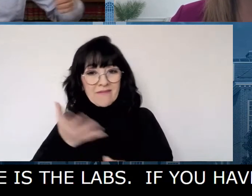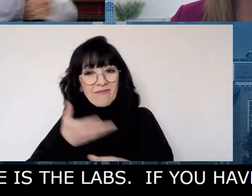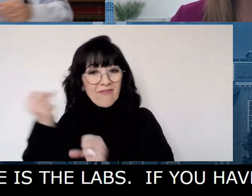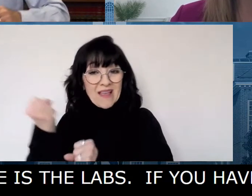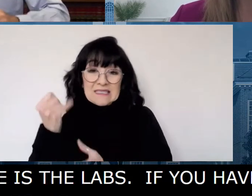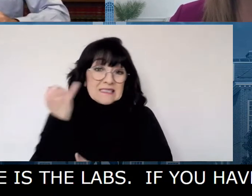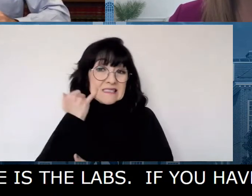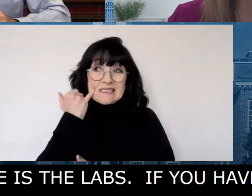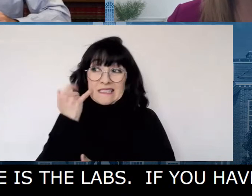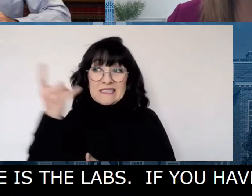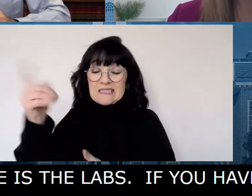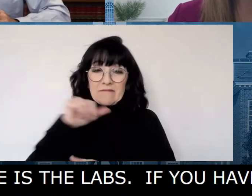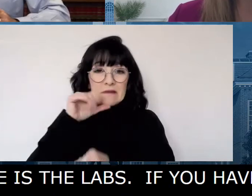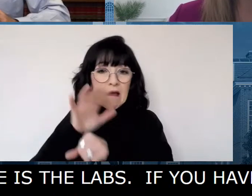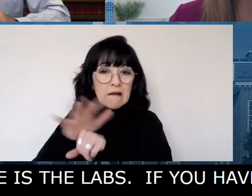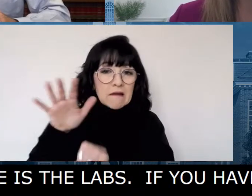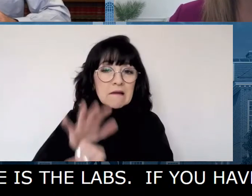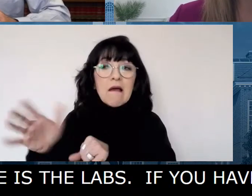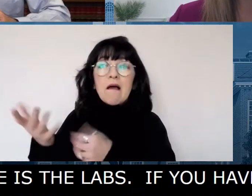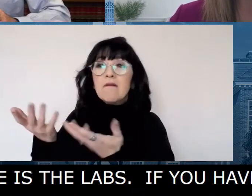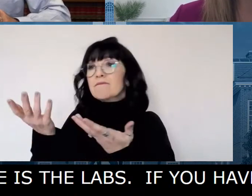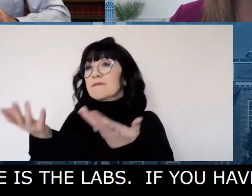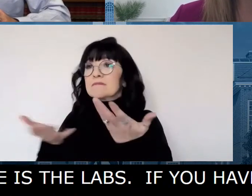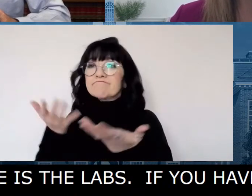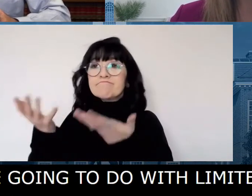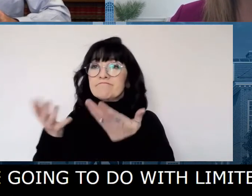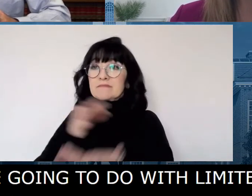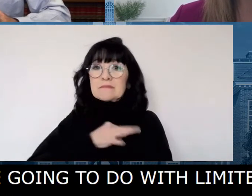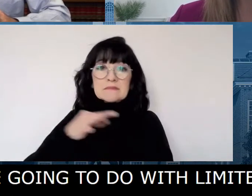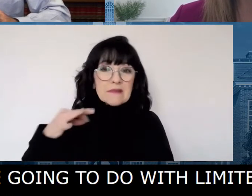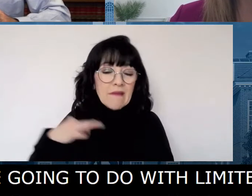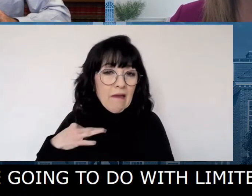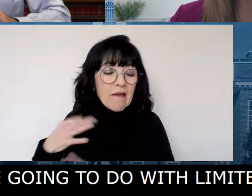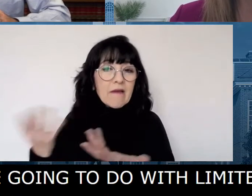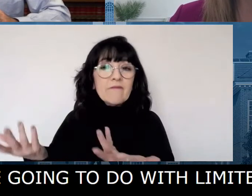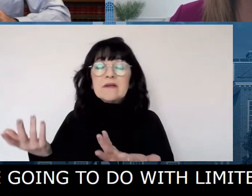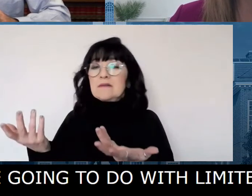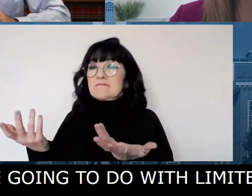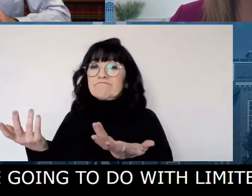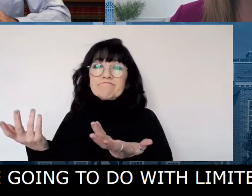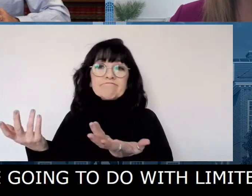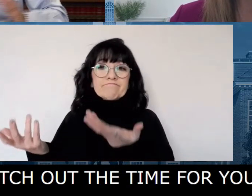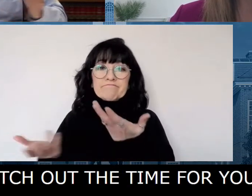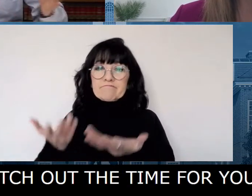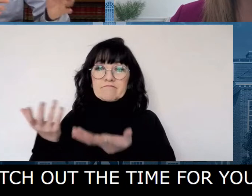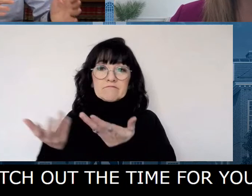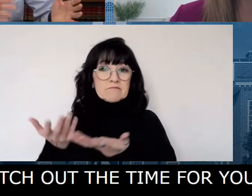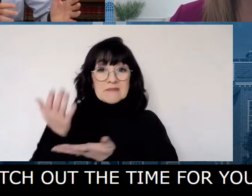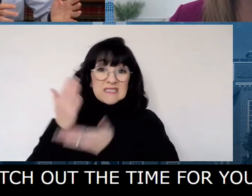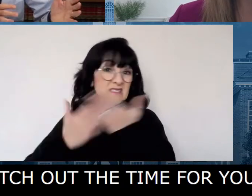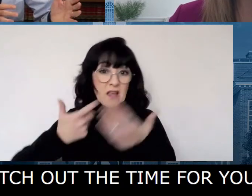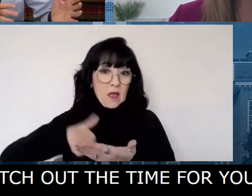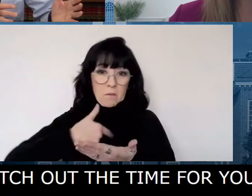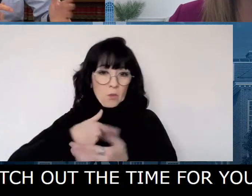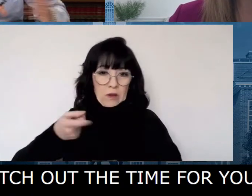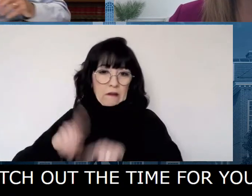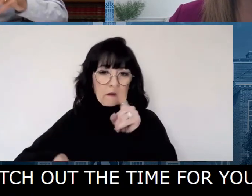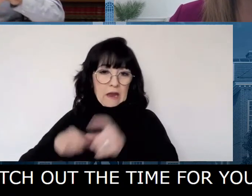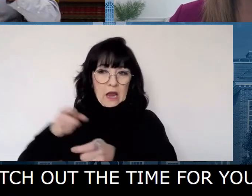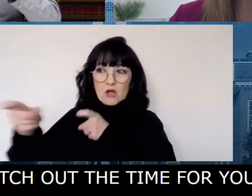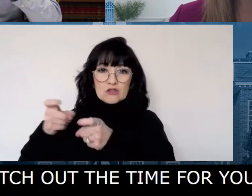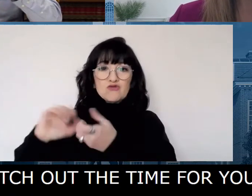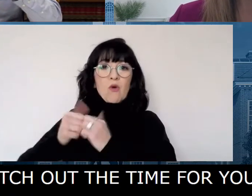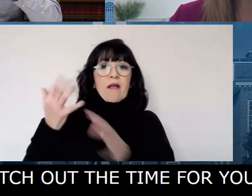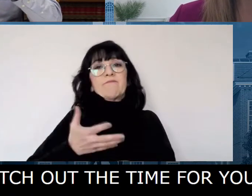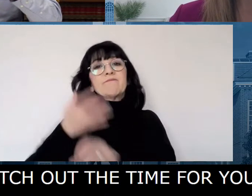results. And so part of that is we can control, and part of it we can't control in terms of